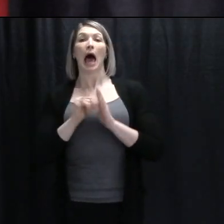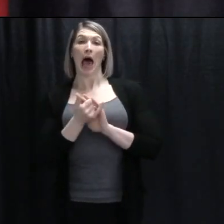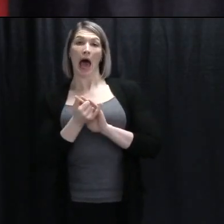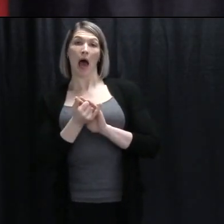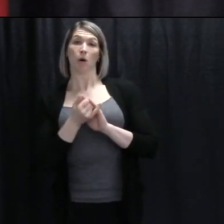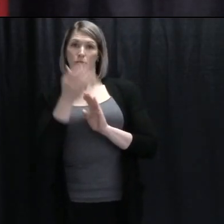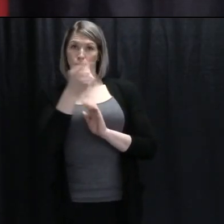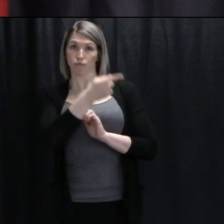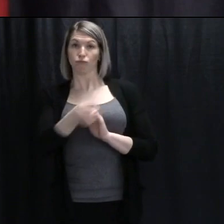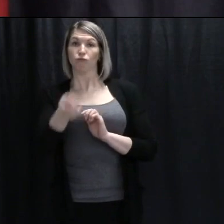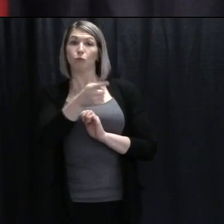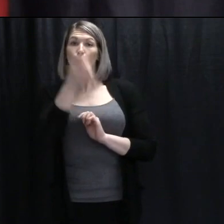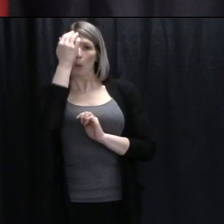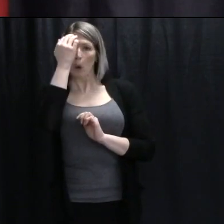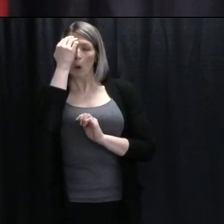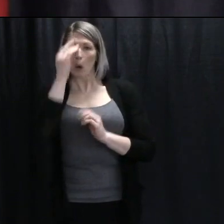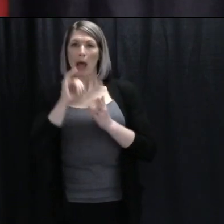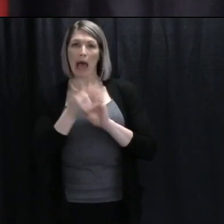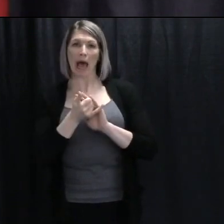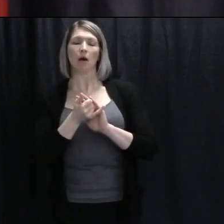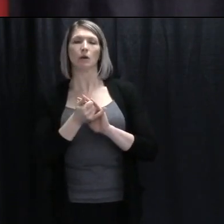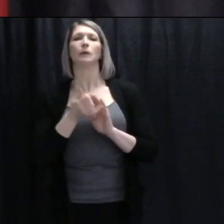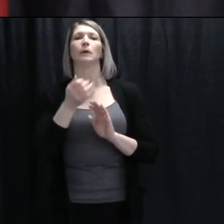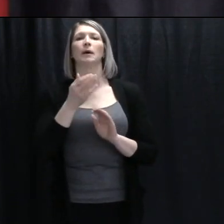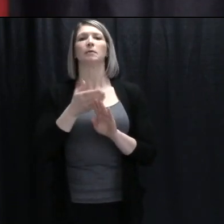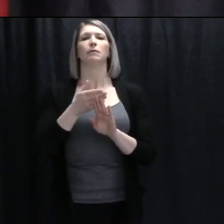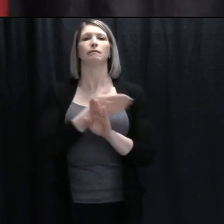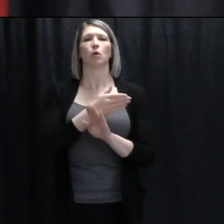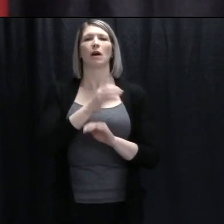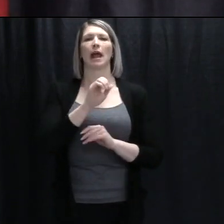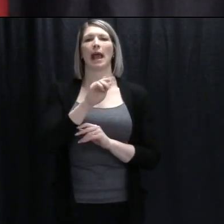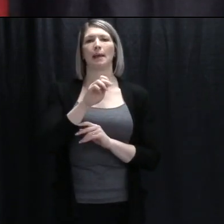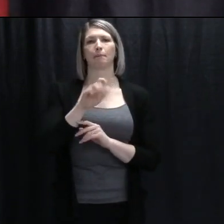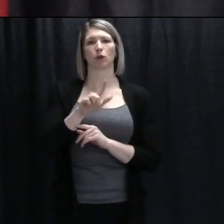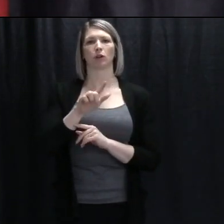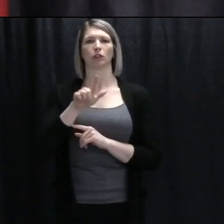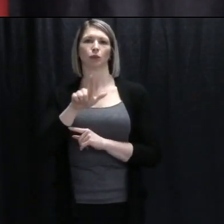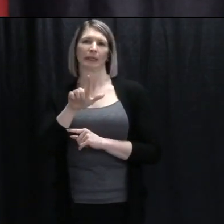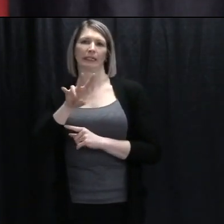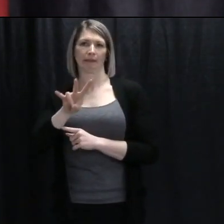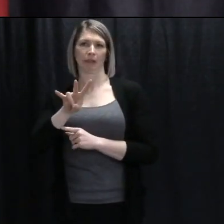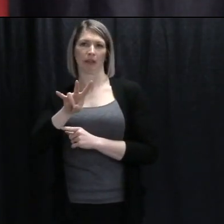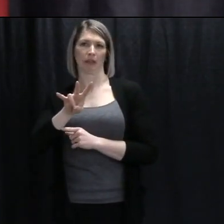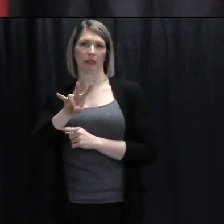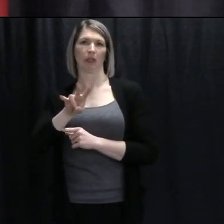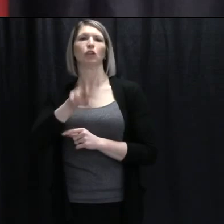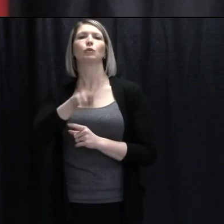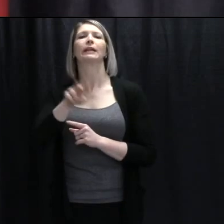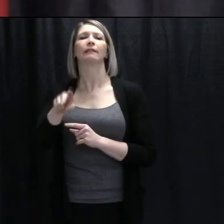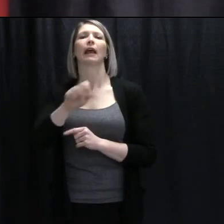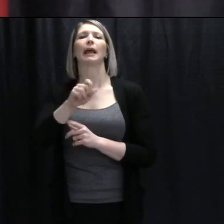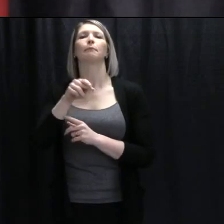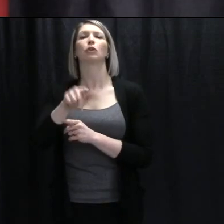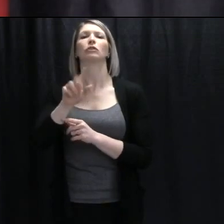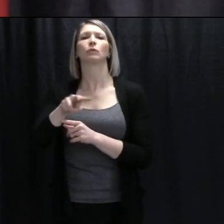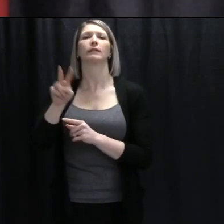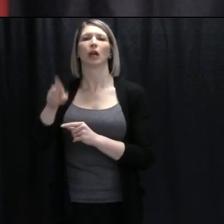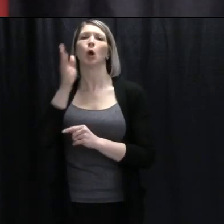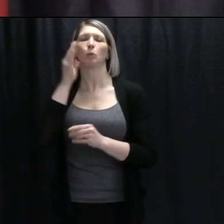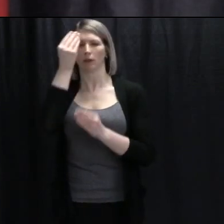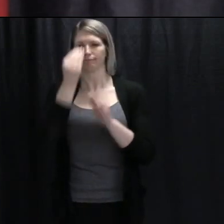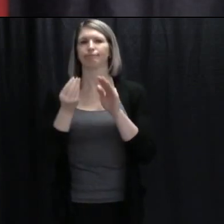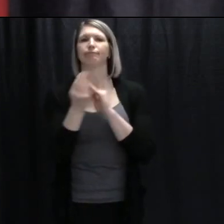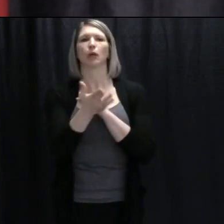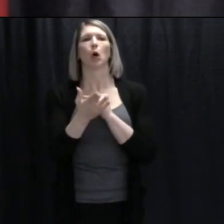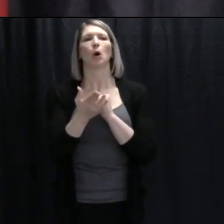the 22nd. However, as stated, and this is very important, learning is continuing and